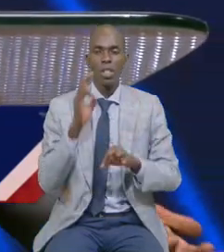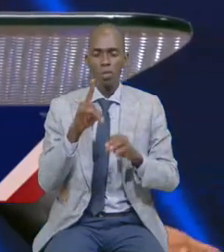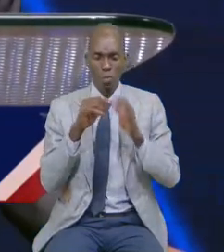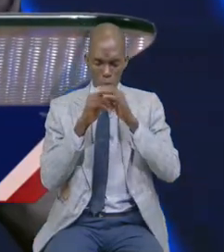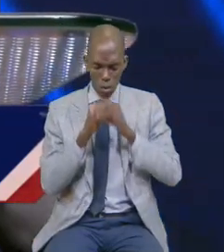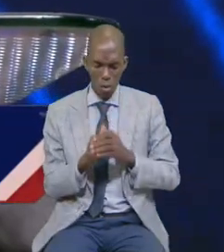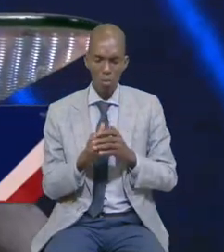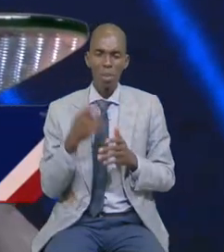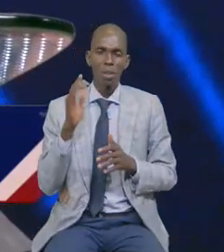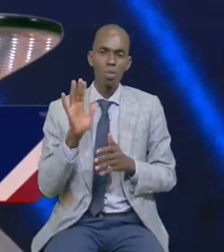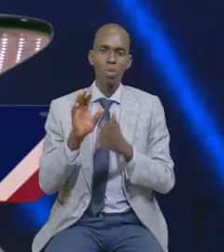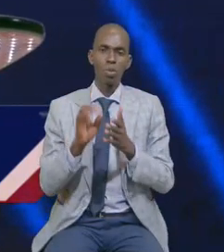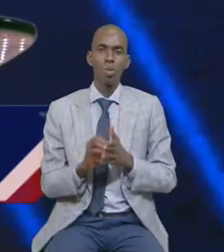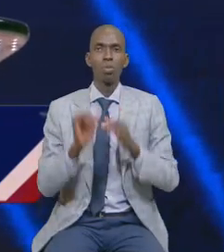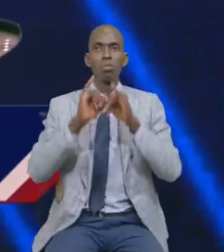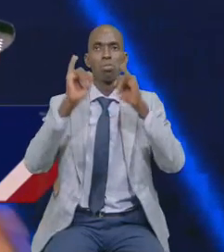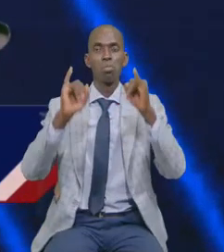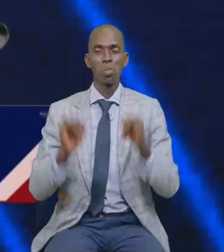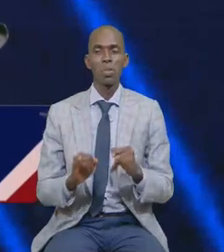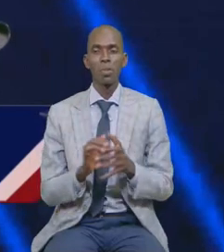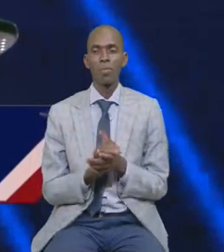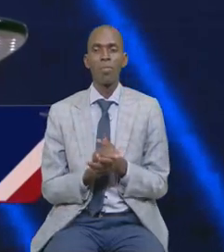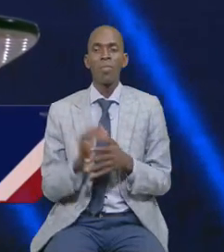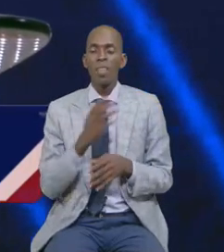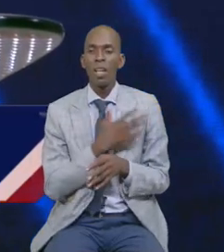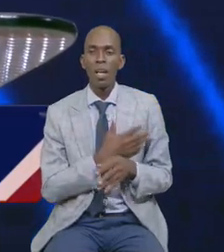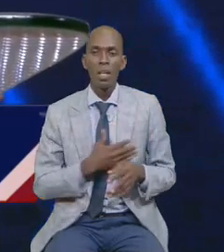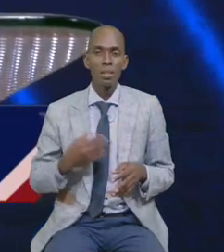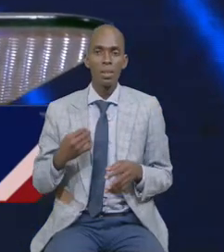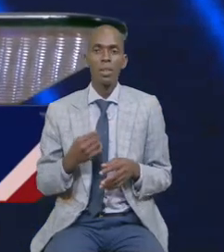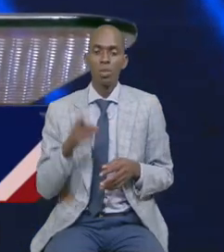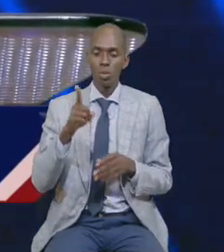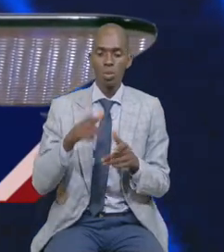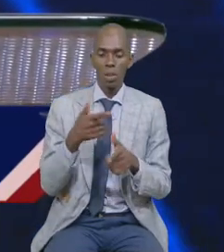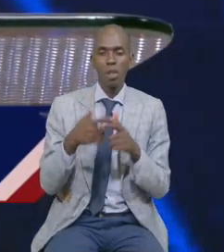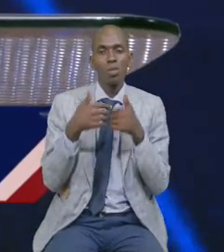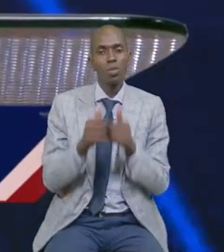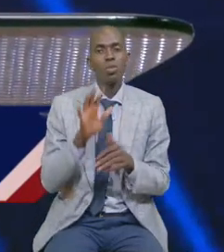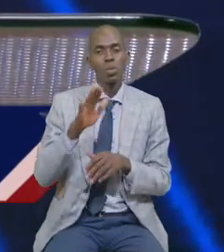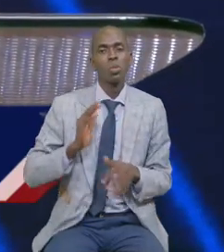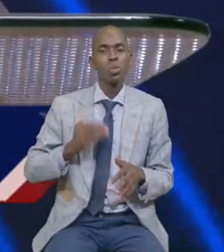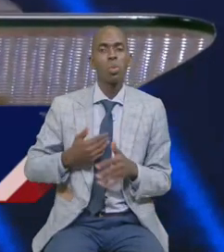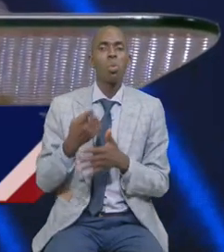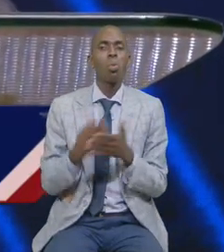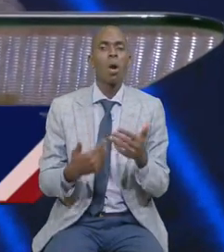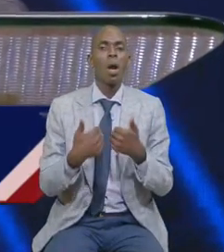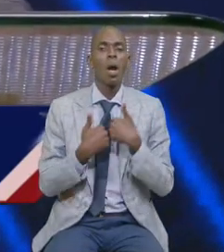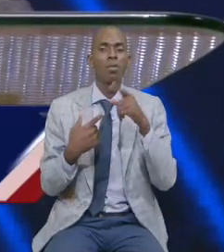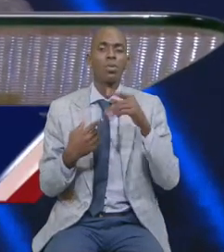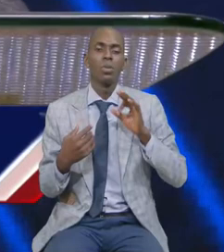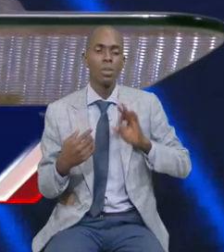you become an idol worshiper, and then you lose your soul, what have you gained? Whatever